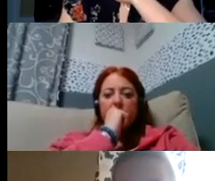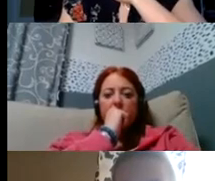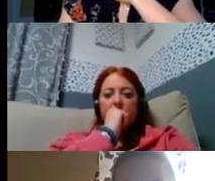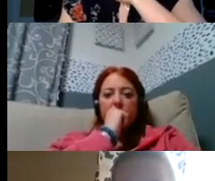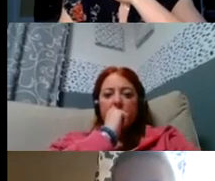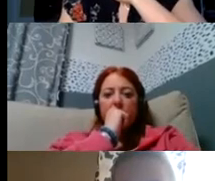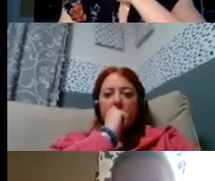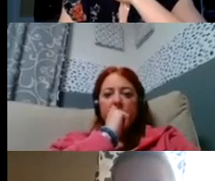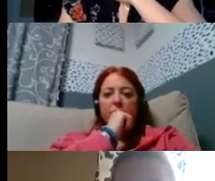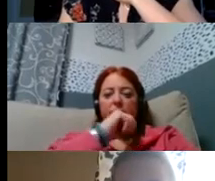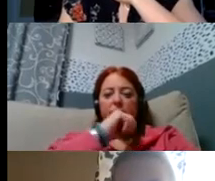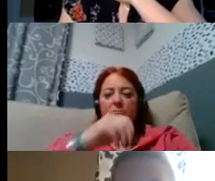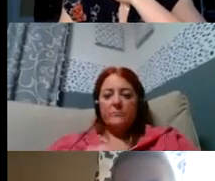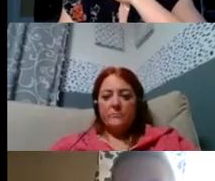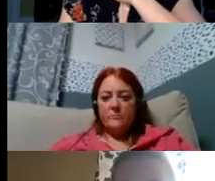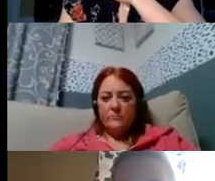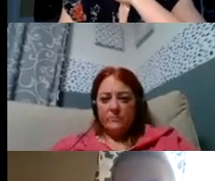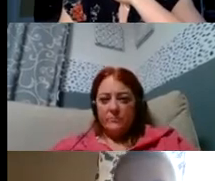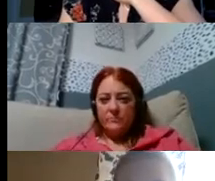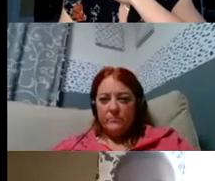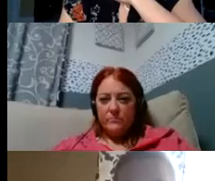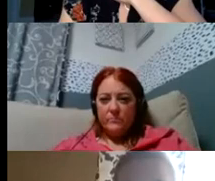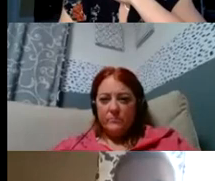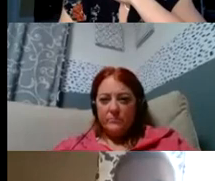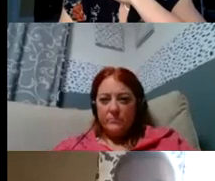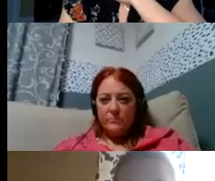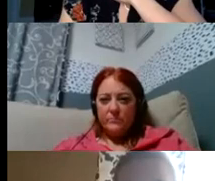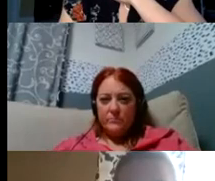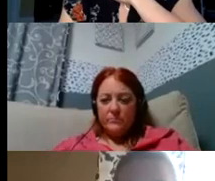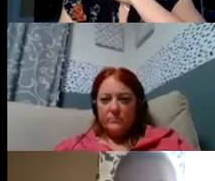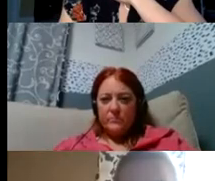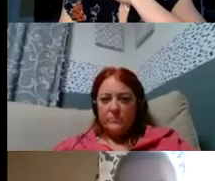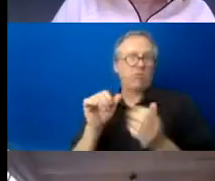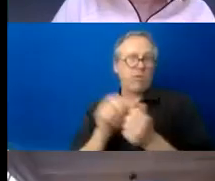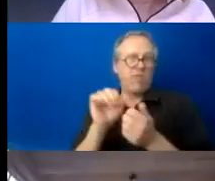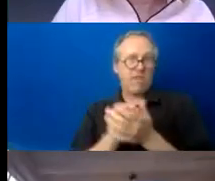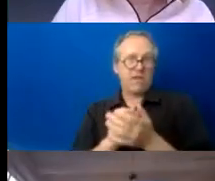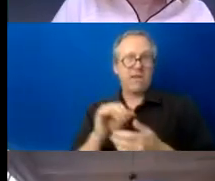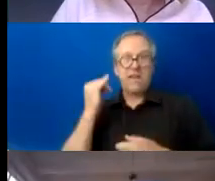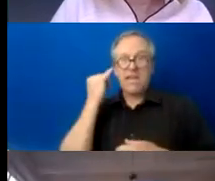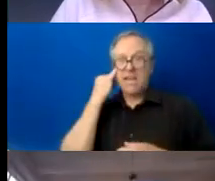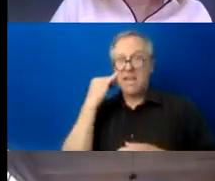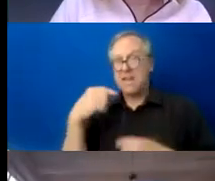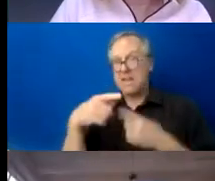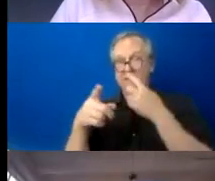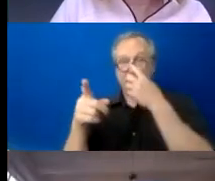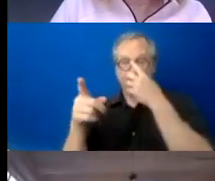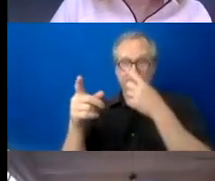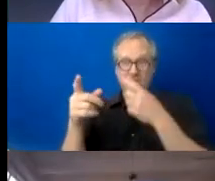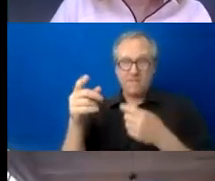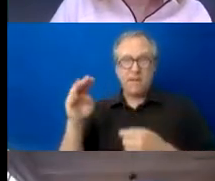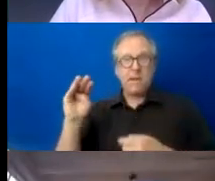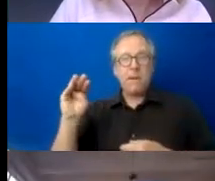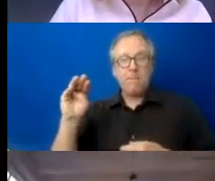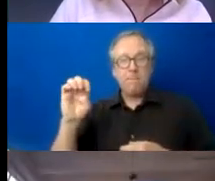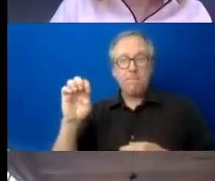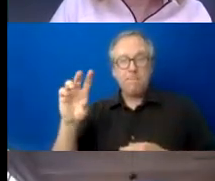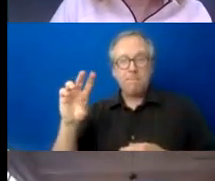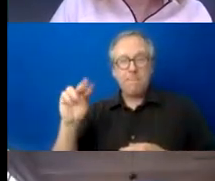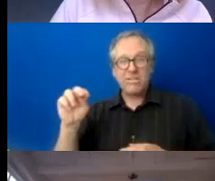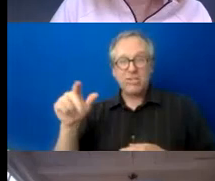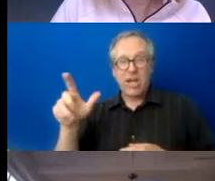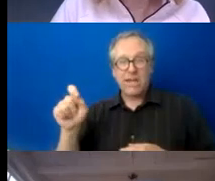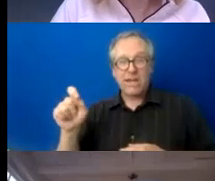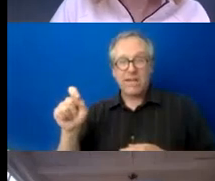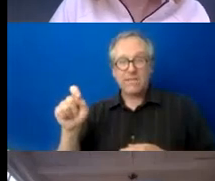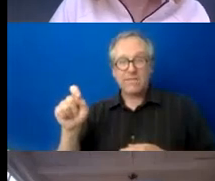being approved, we might be able to start doing that. And then if, you get a vaccine, say you get your meningitis vaccine one day, you can get your COVID vaccine the next